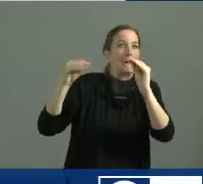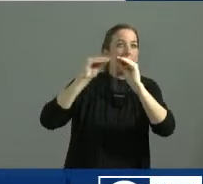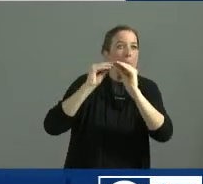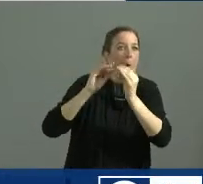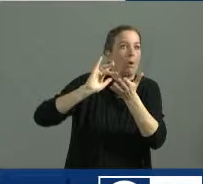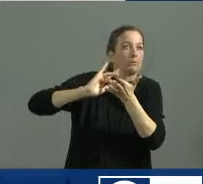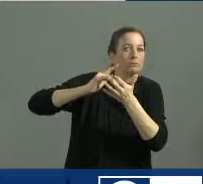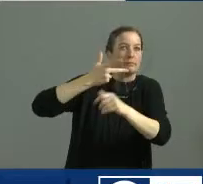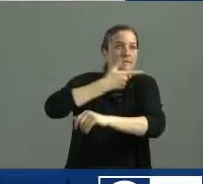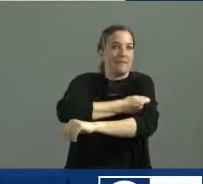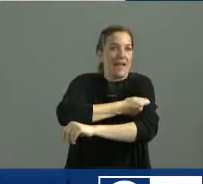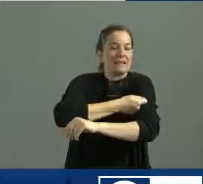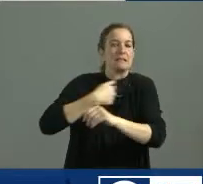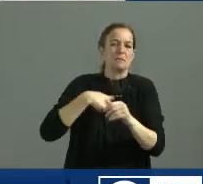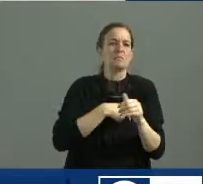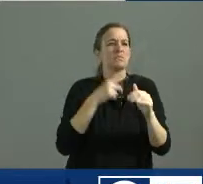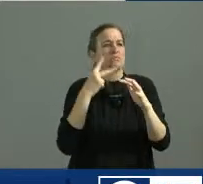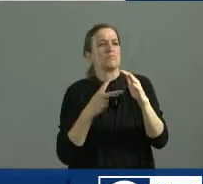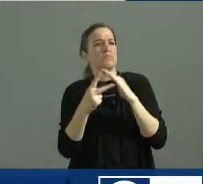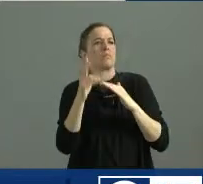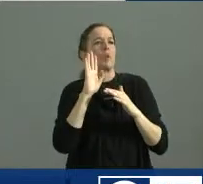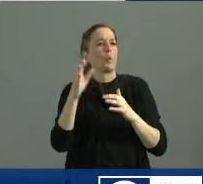more and more vaccines